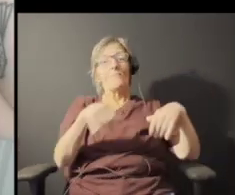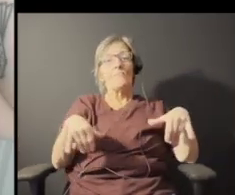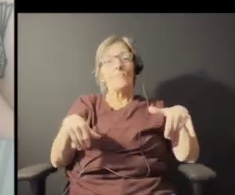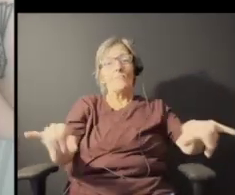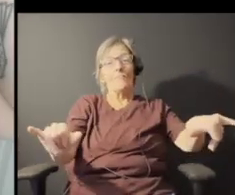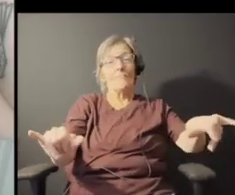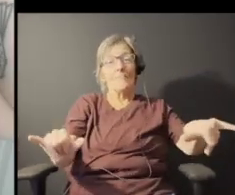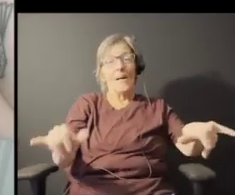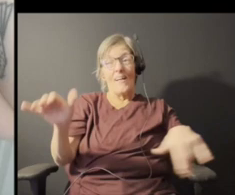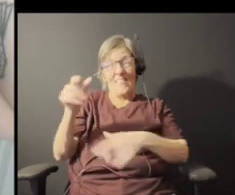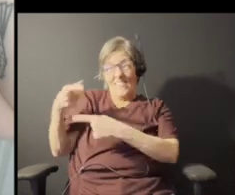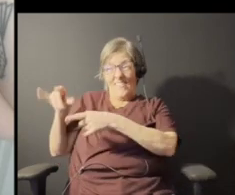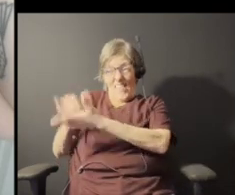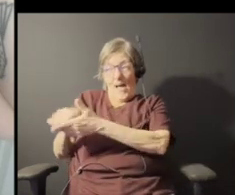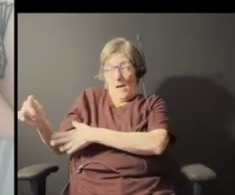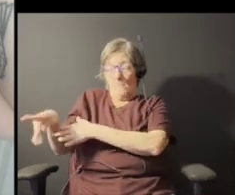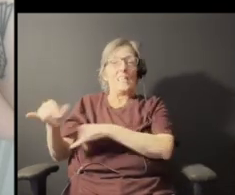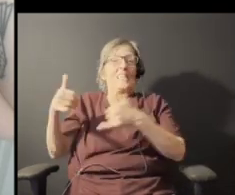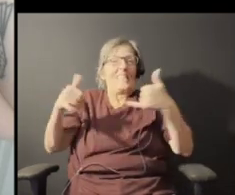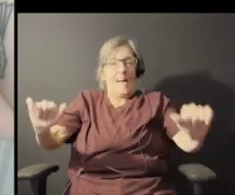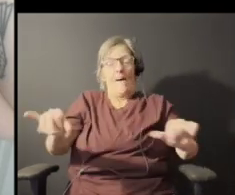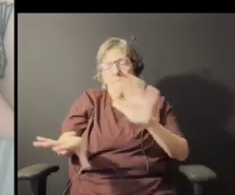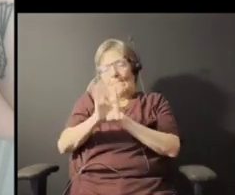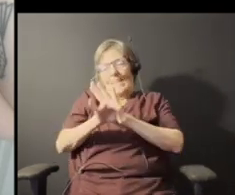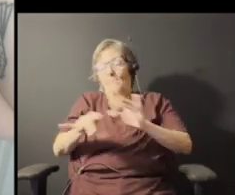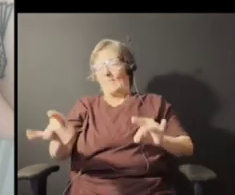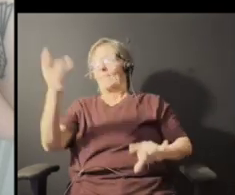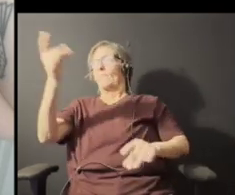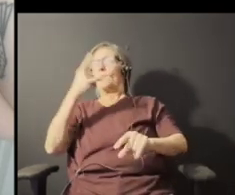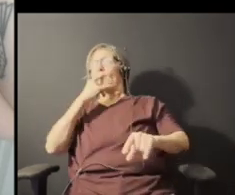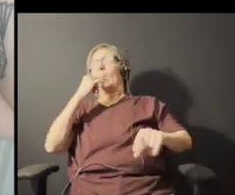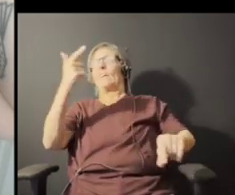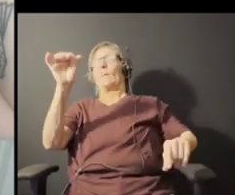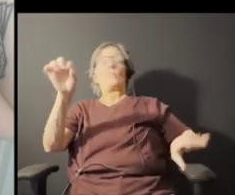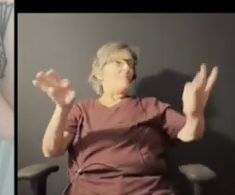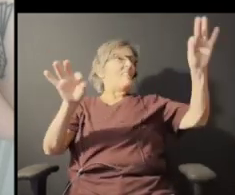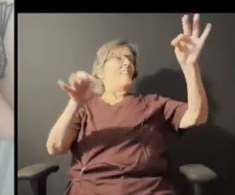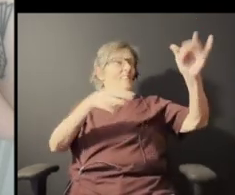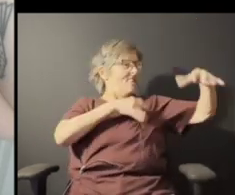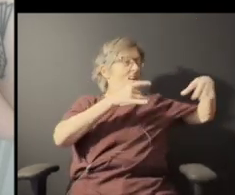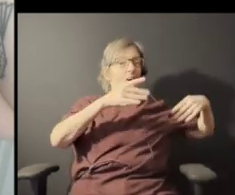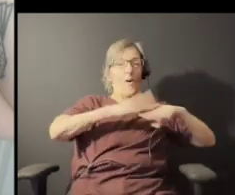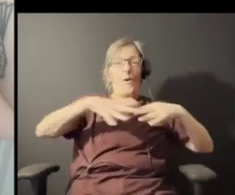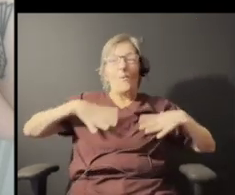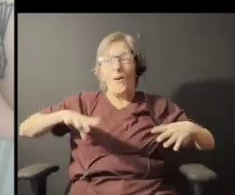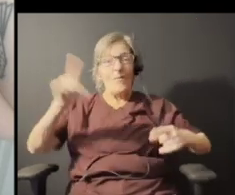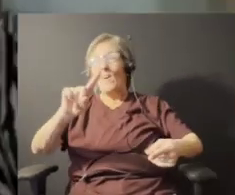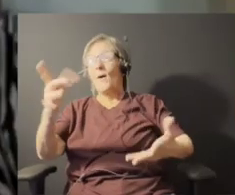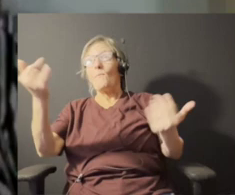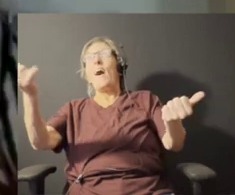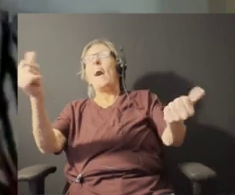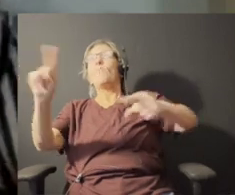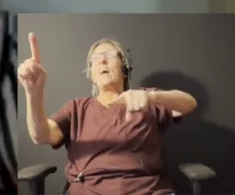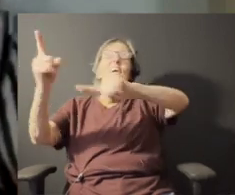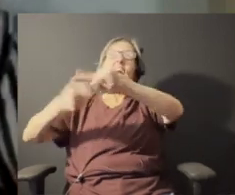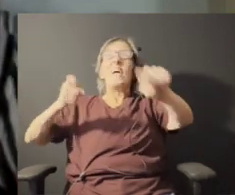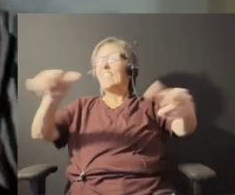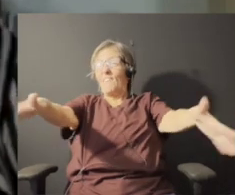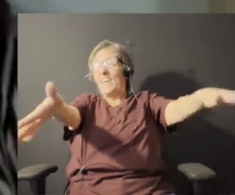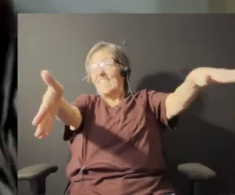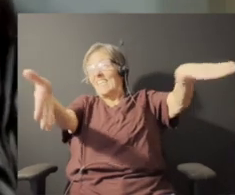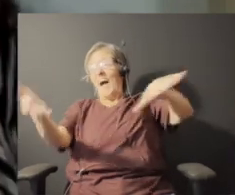six times since that apartment. And she's still finds red glitter. Like, what is this thing? It